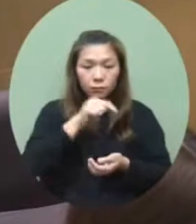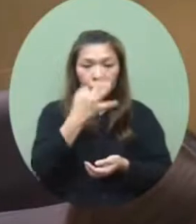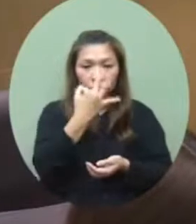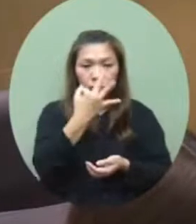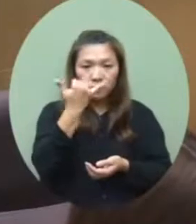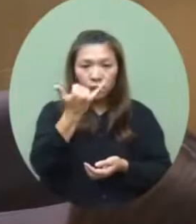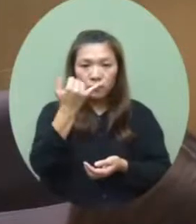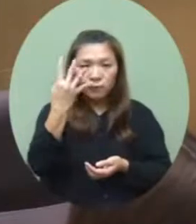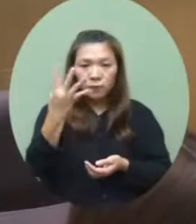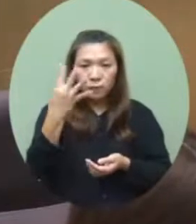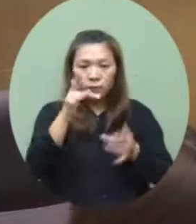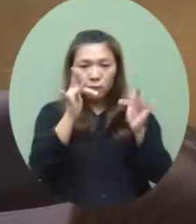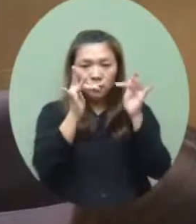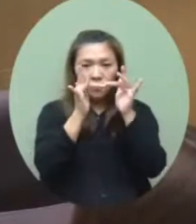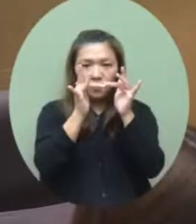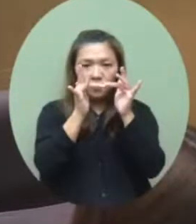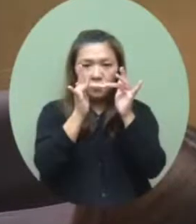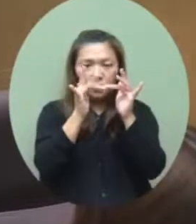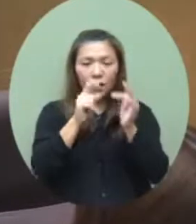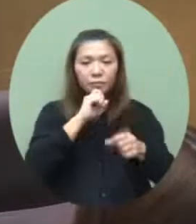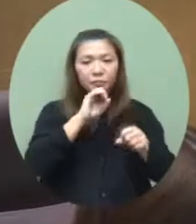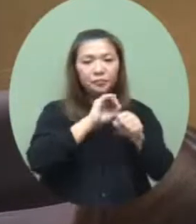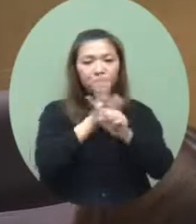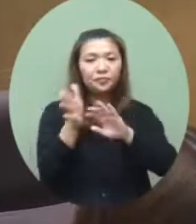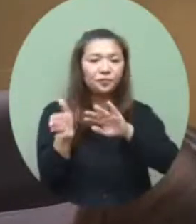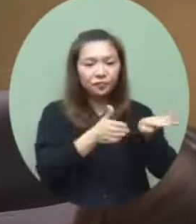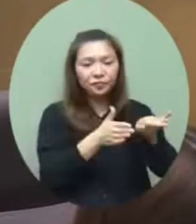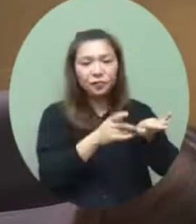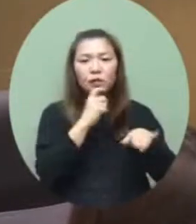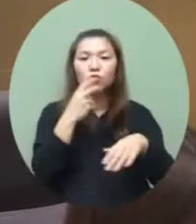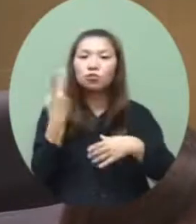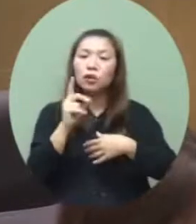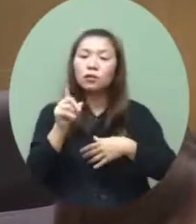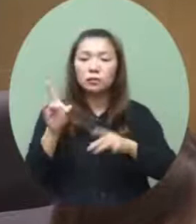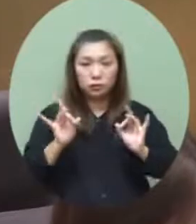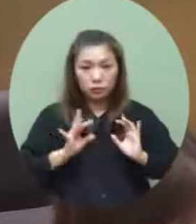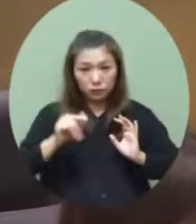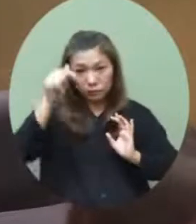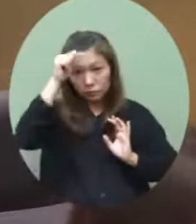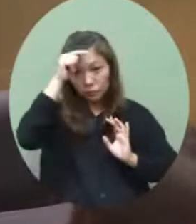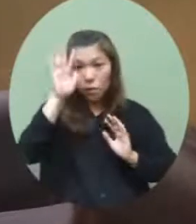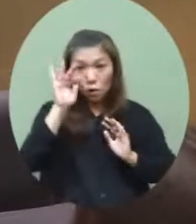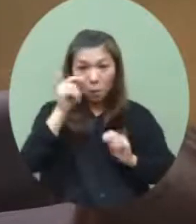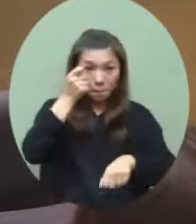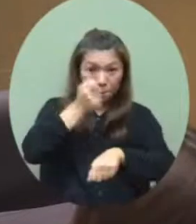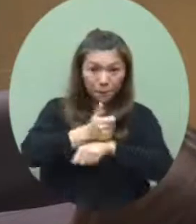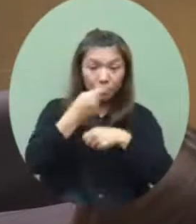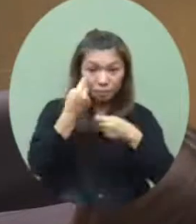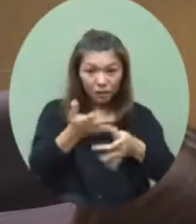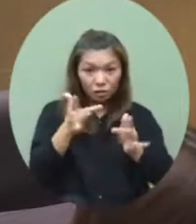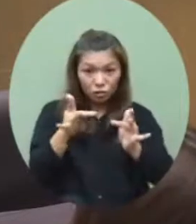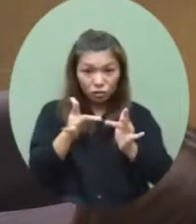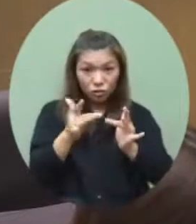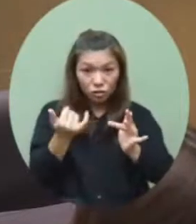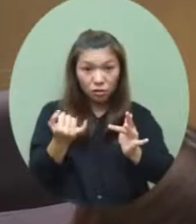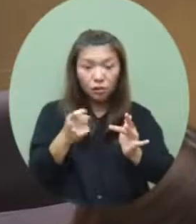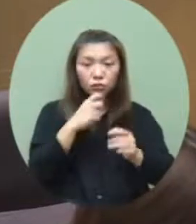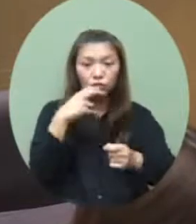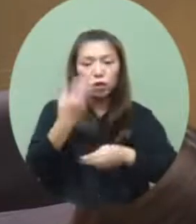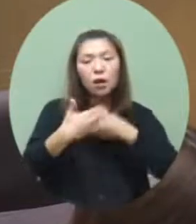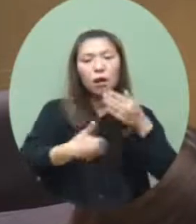hospitals? What is the nature of the situation? And for the 300 plus